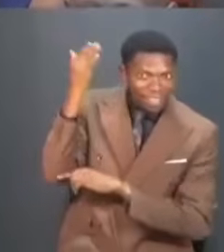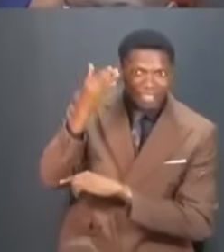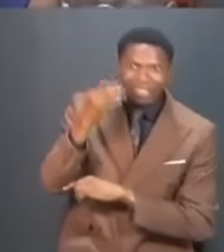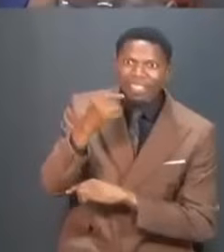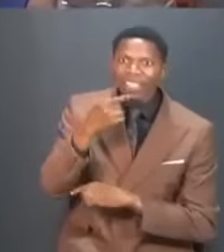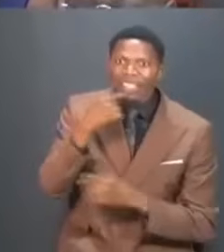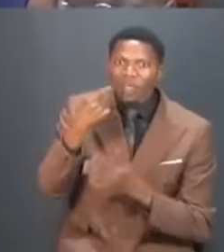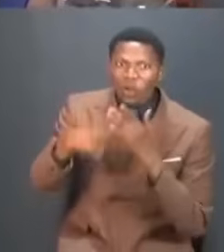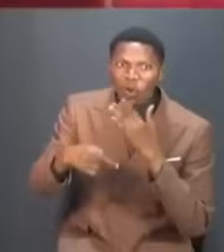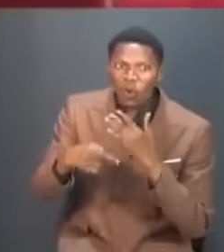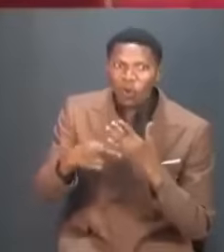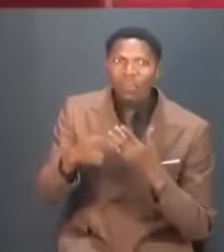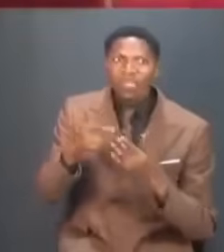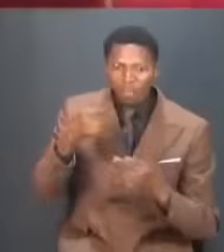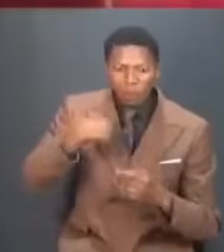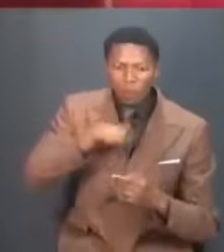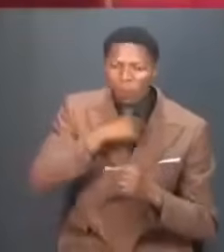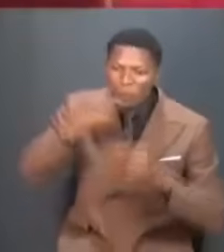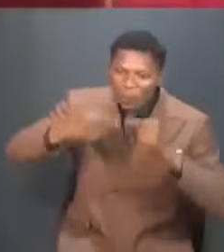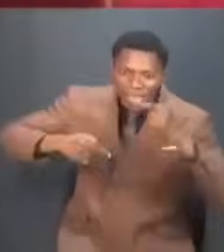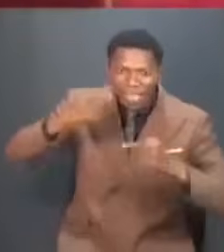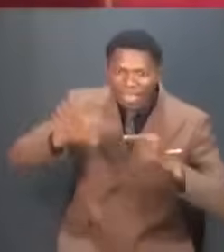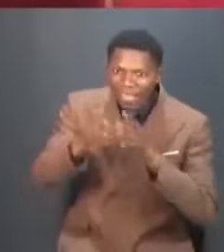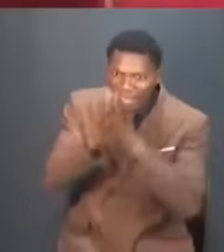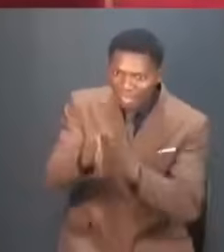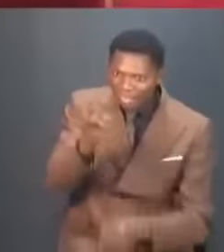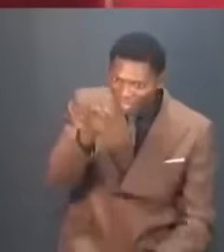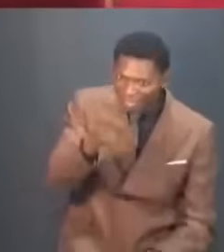stated that he used to debate. Ask him what